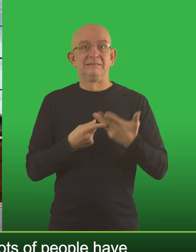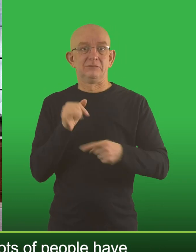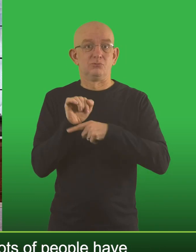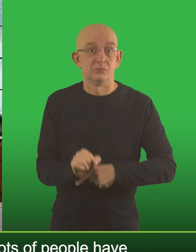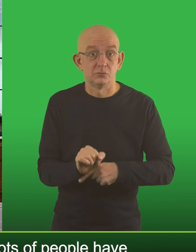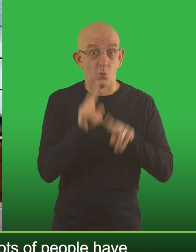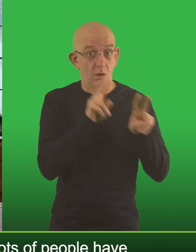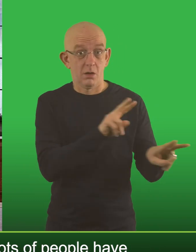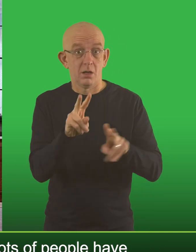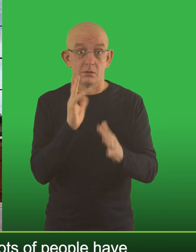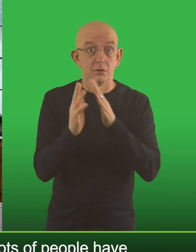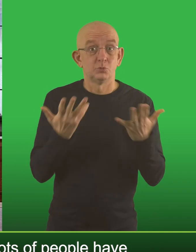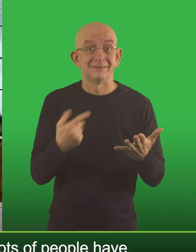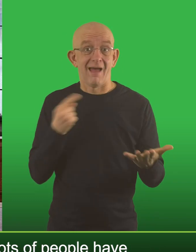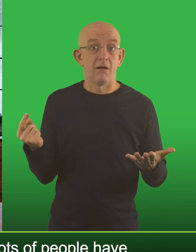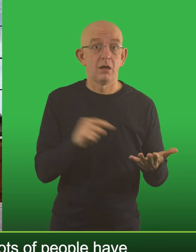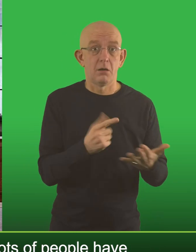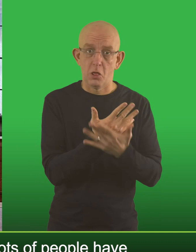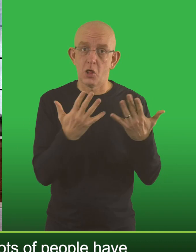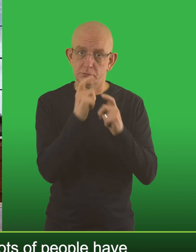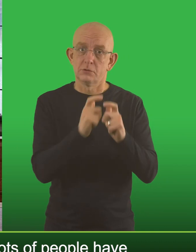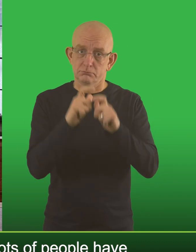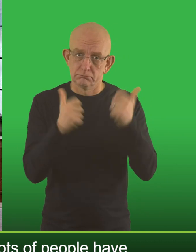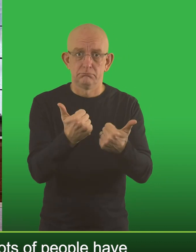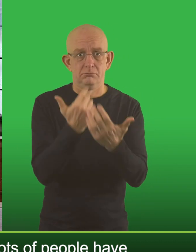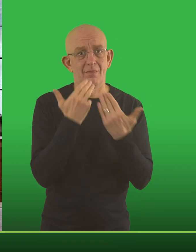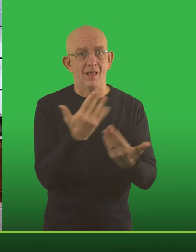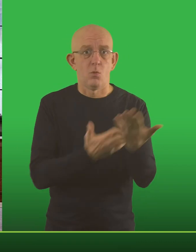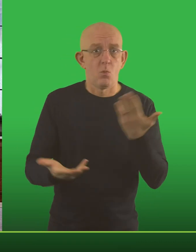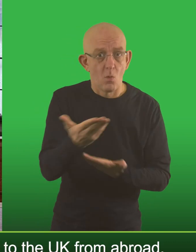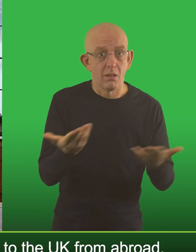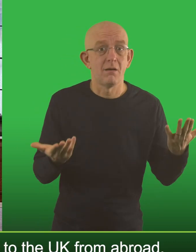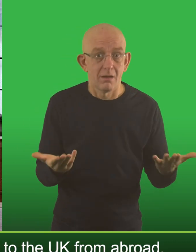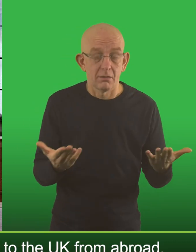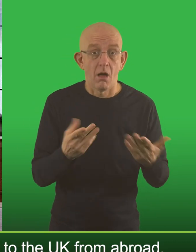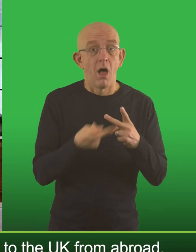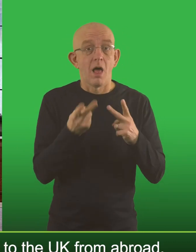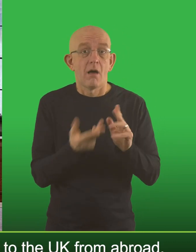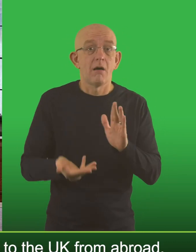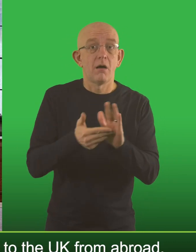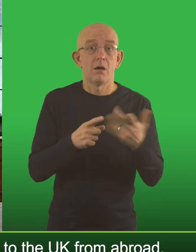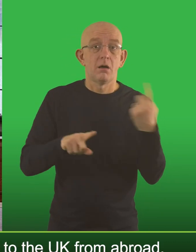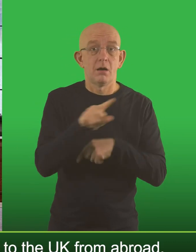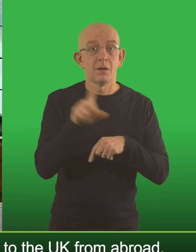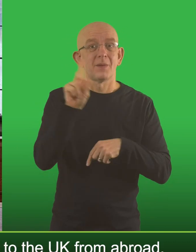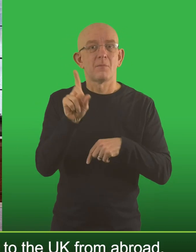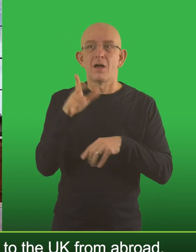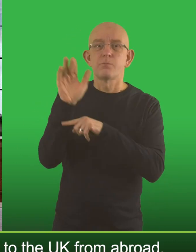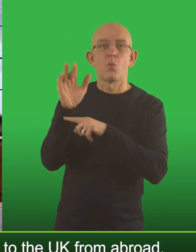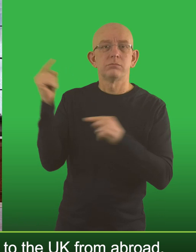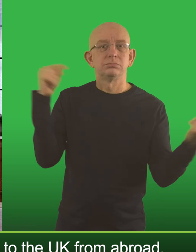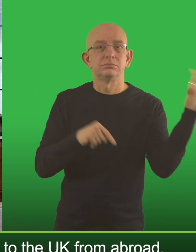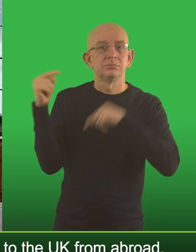transport today, lots of people have started wearing face coverings again, so thank you for that. Other changes today will affect people